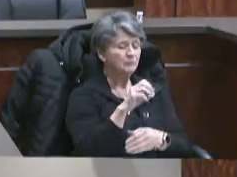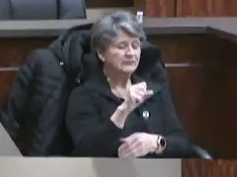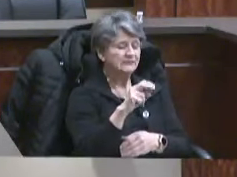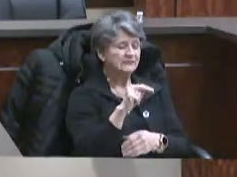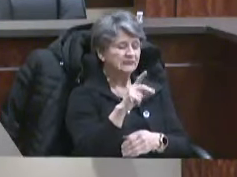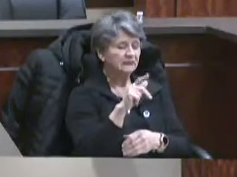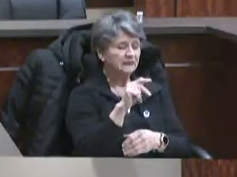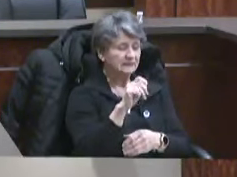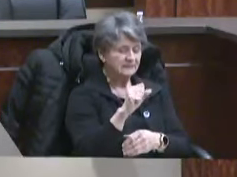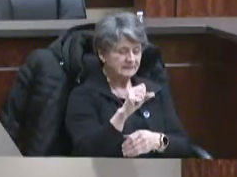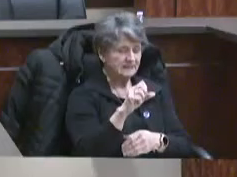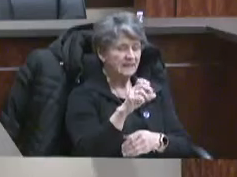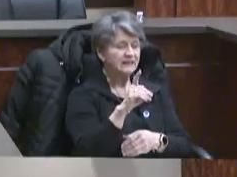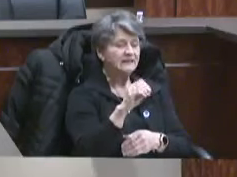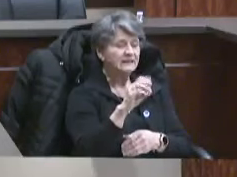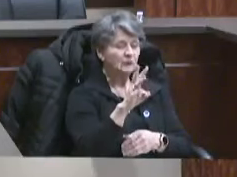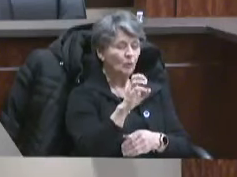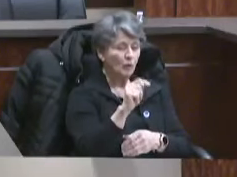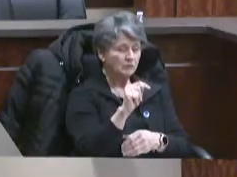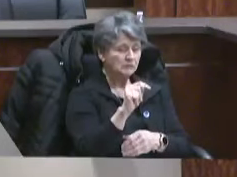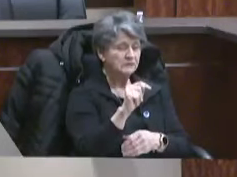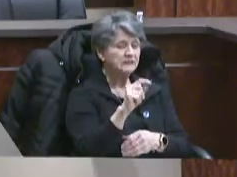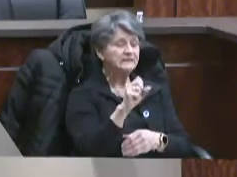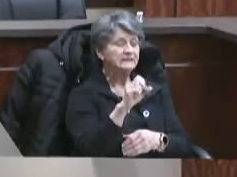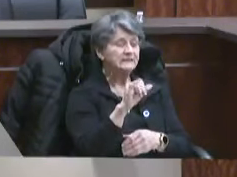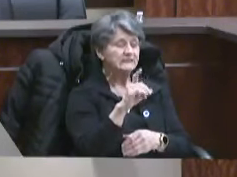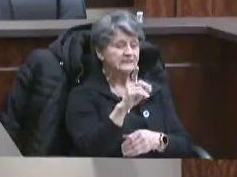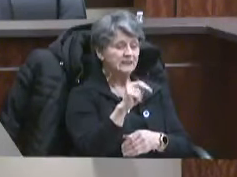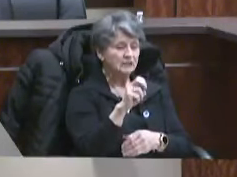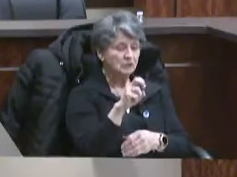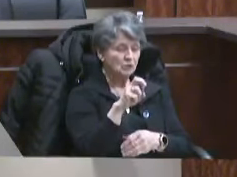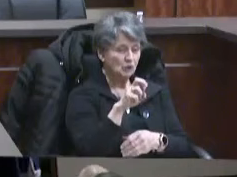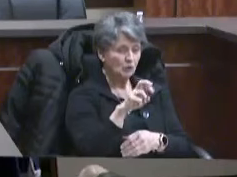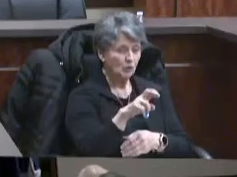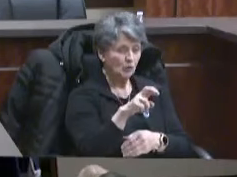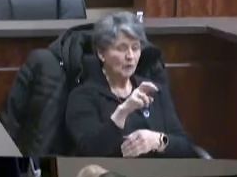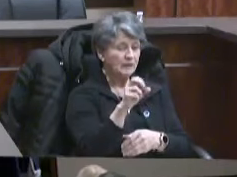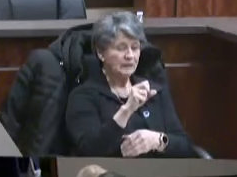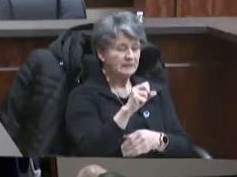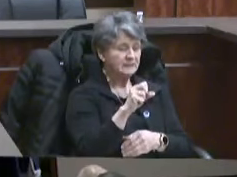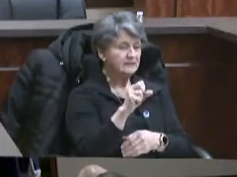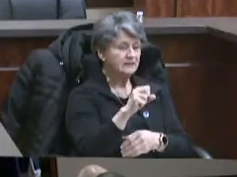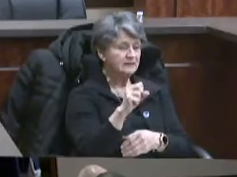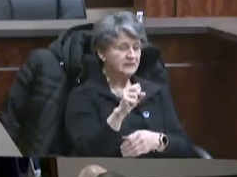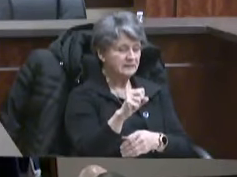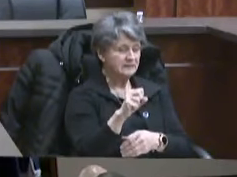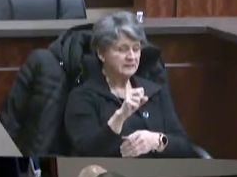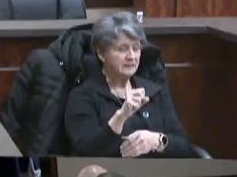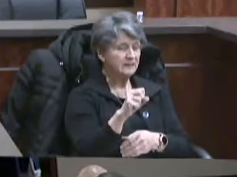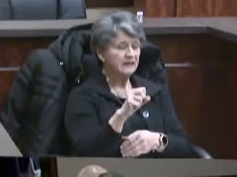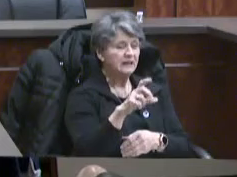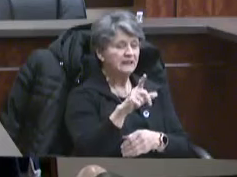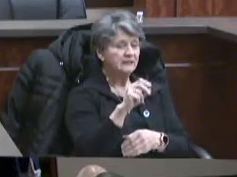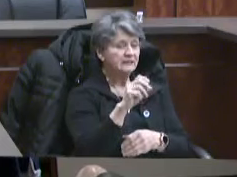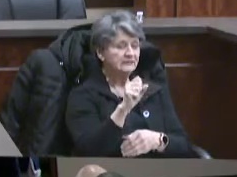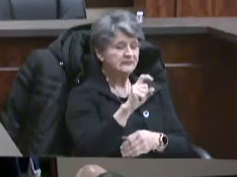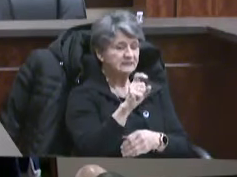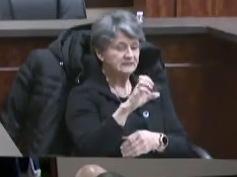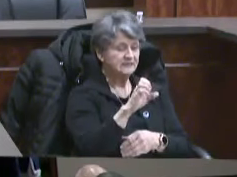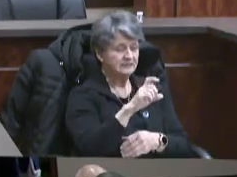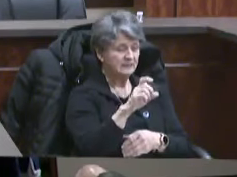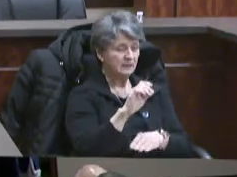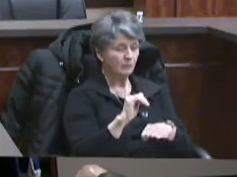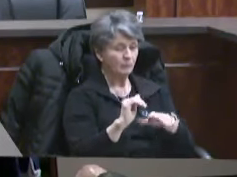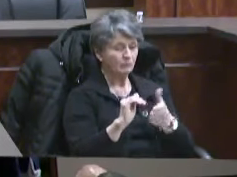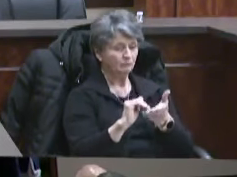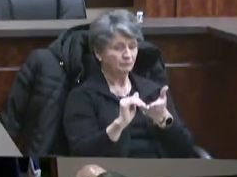Nicholas? Yes. Mr. DeWalt? Yes. Mr. Sydnor? Yes. Mr. Les? Abstain.